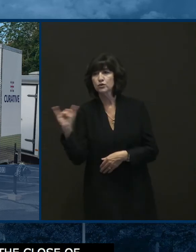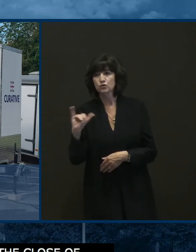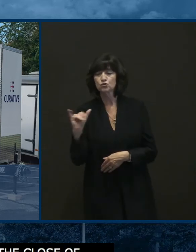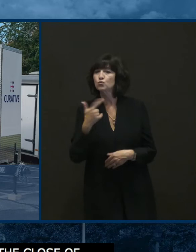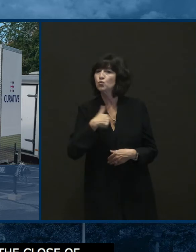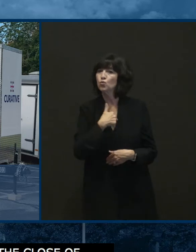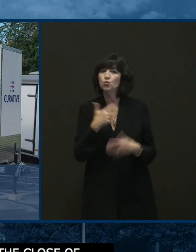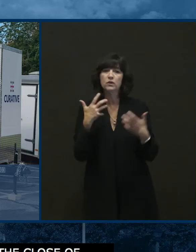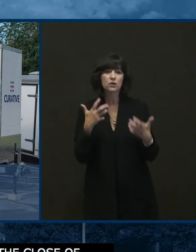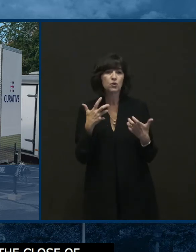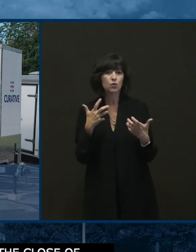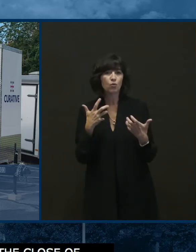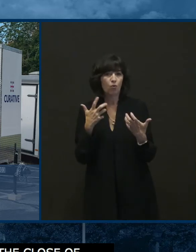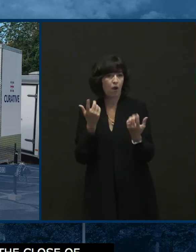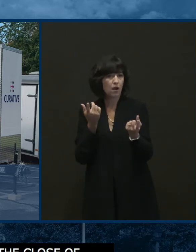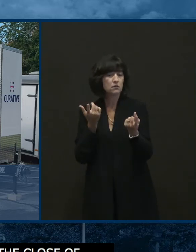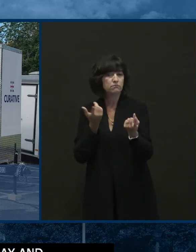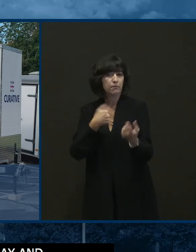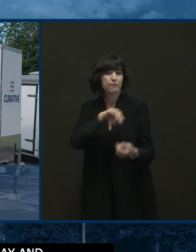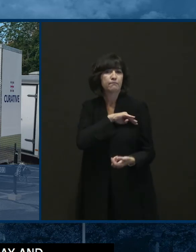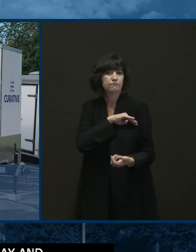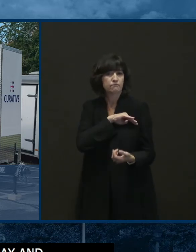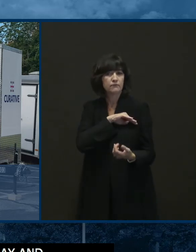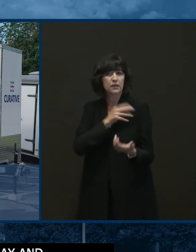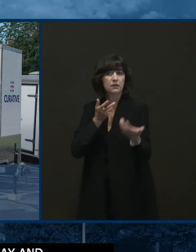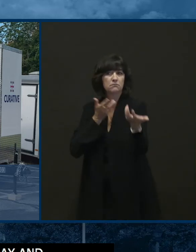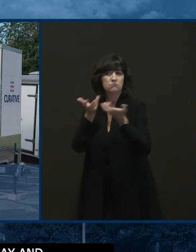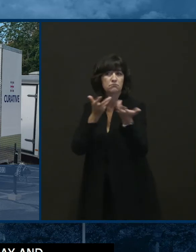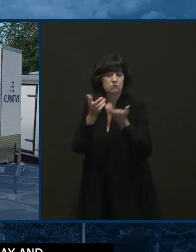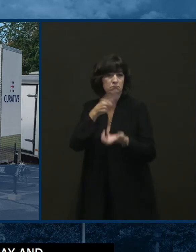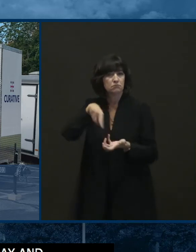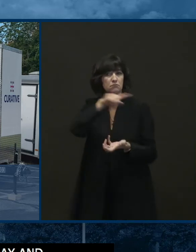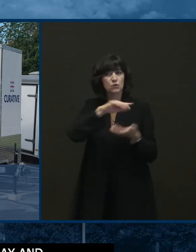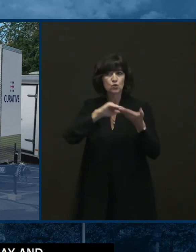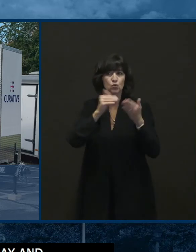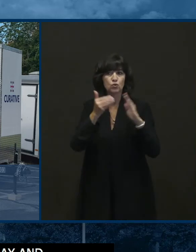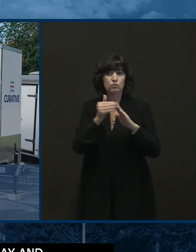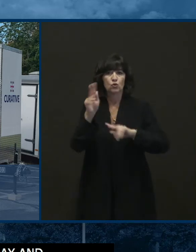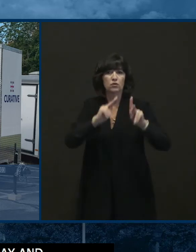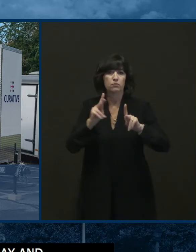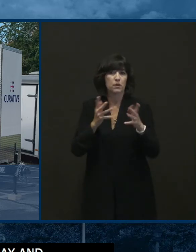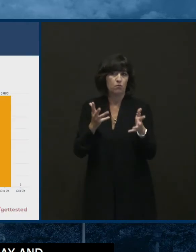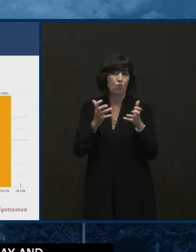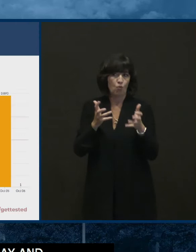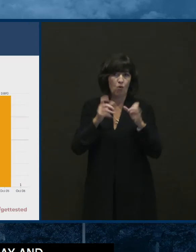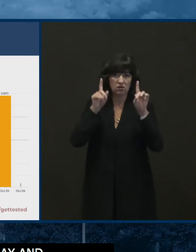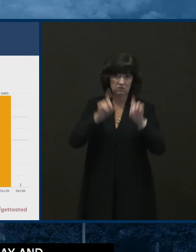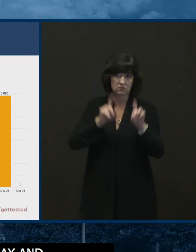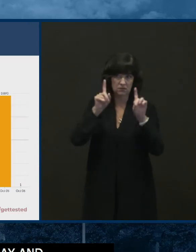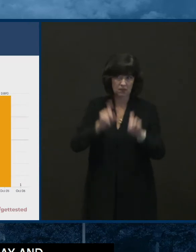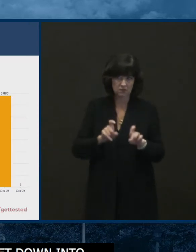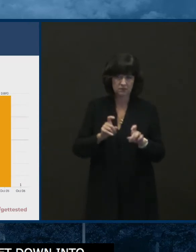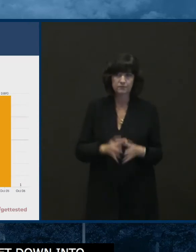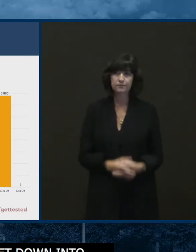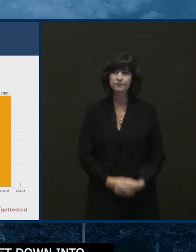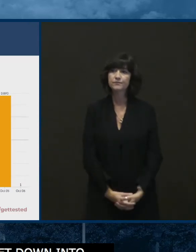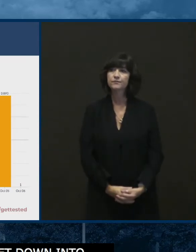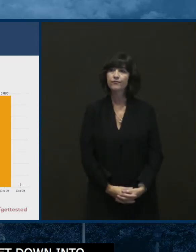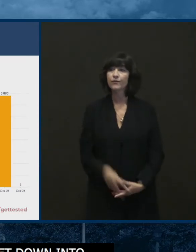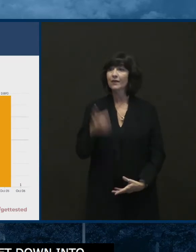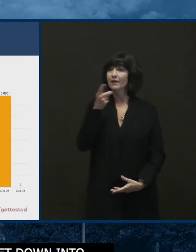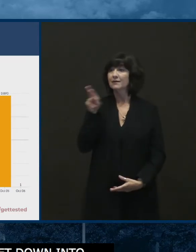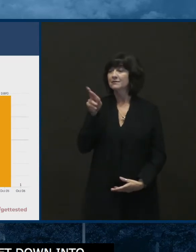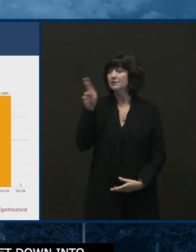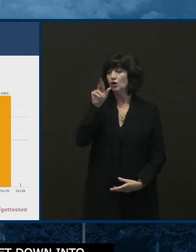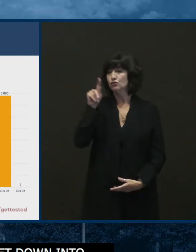community level a little bit closer to make sure we meet the needs of testing across the state. Dr. Rattay did a great